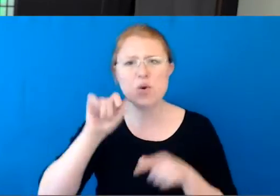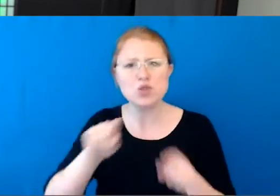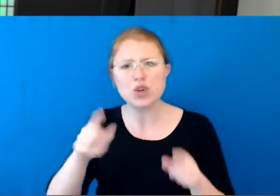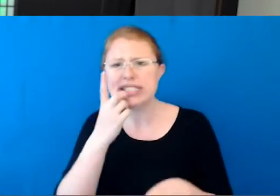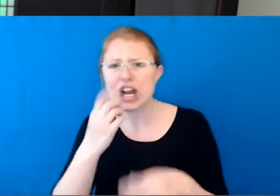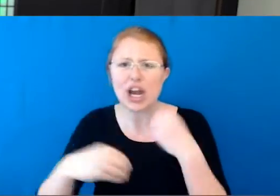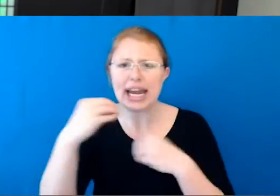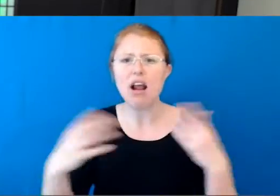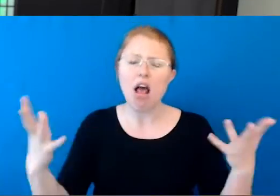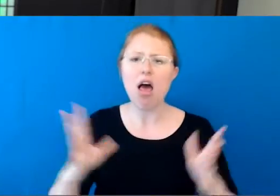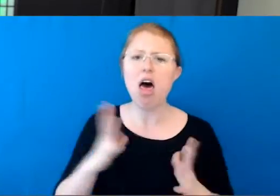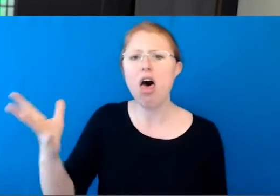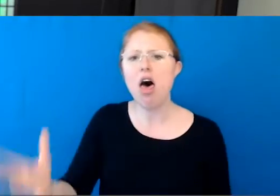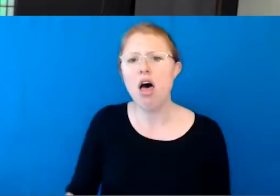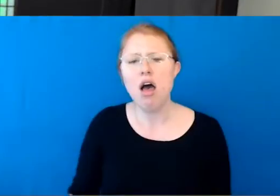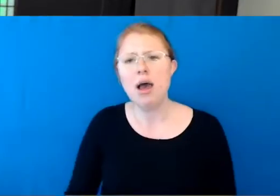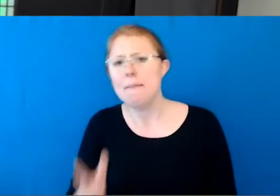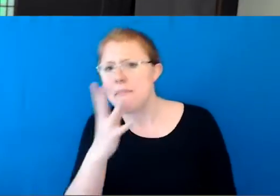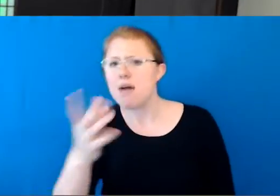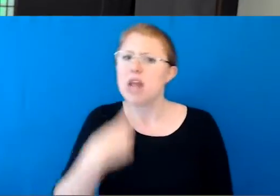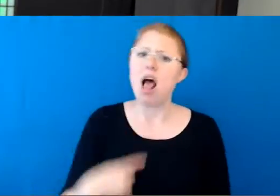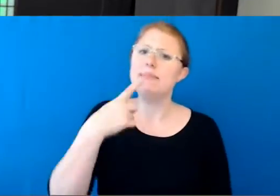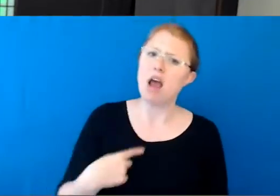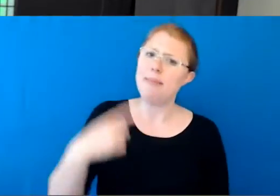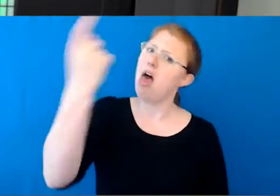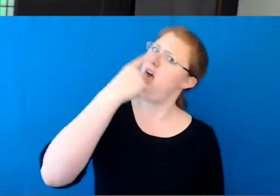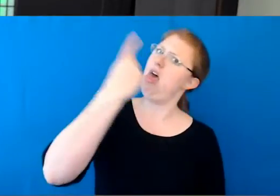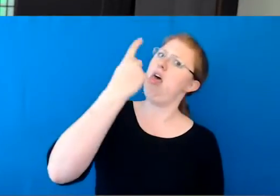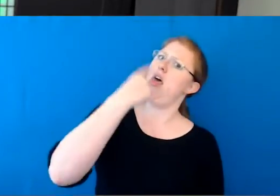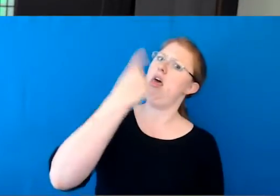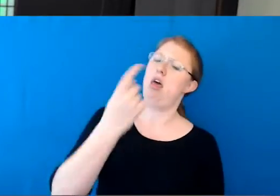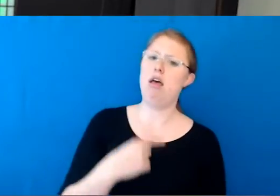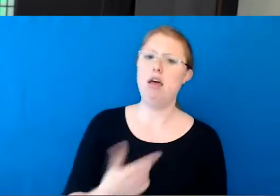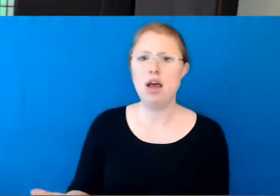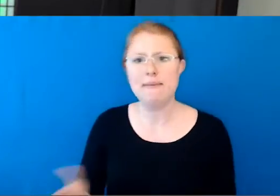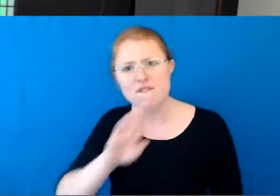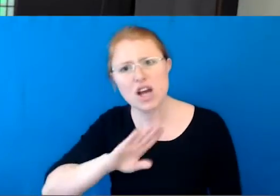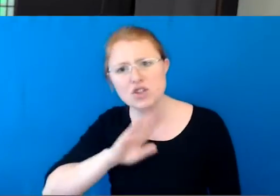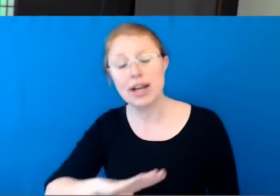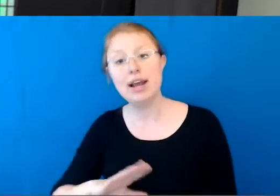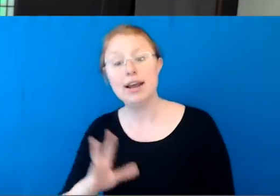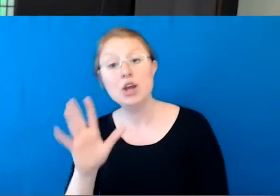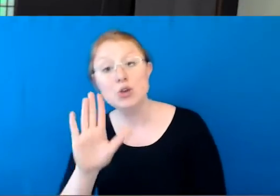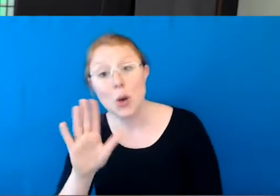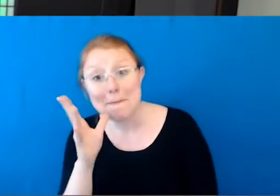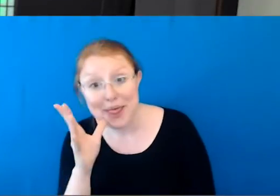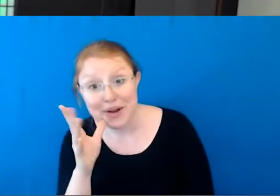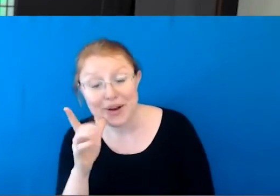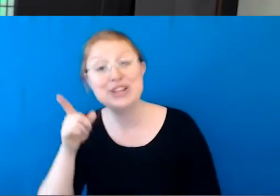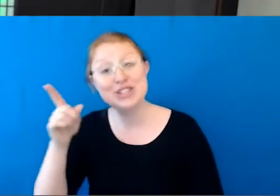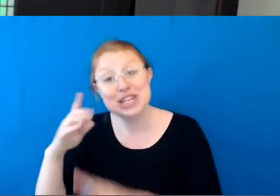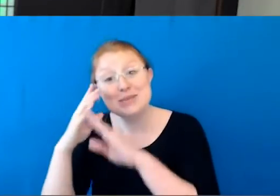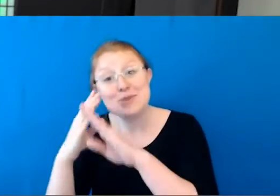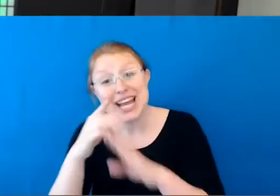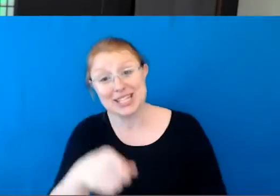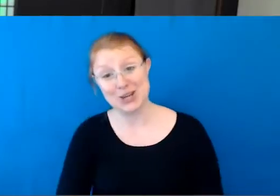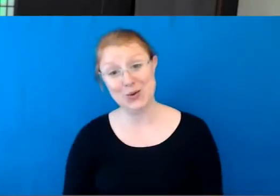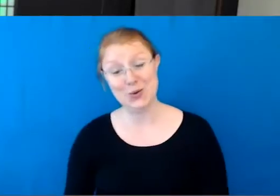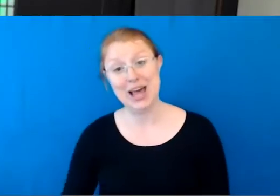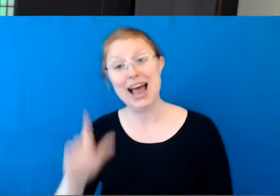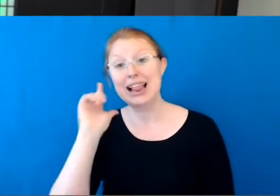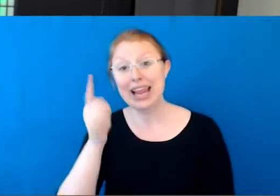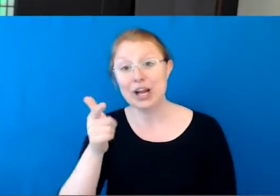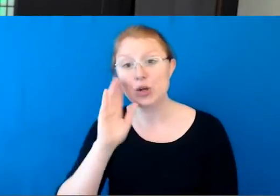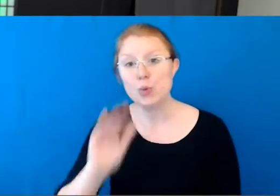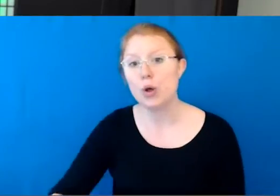know, you just get so frustrated with, your mom is protecting you. And one day, you're going to realize that that protection